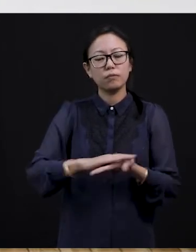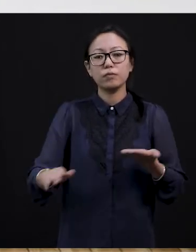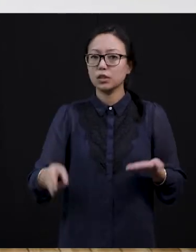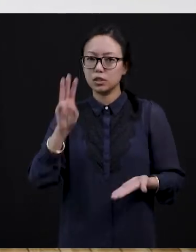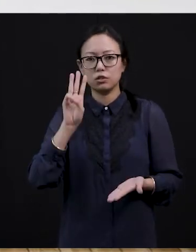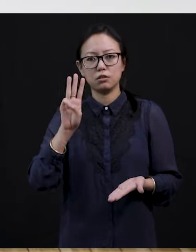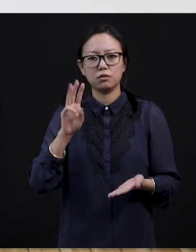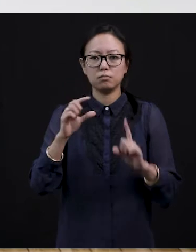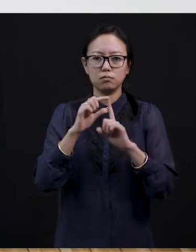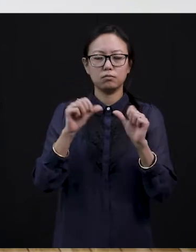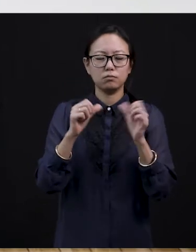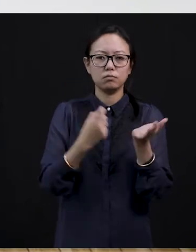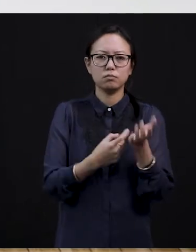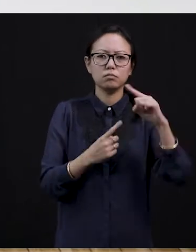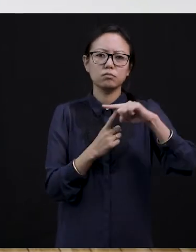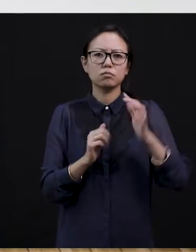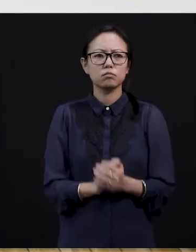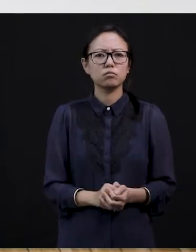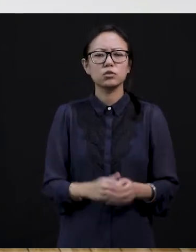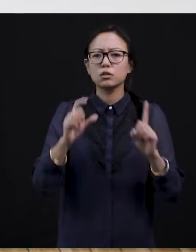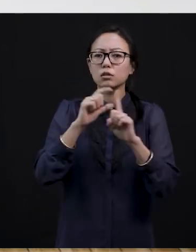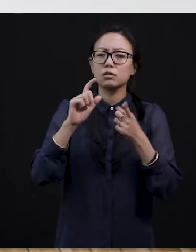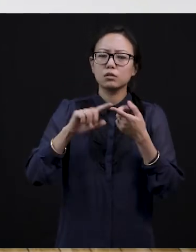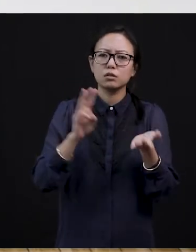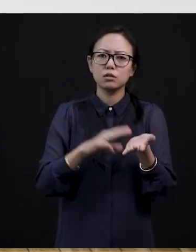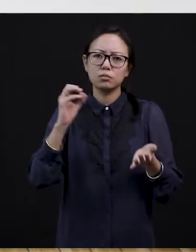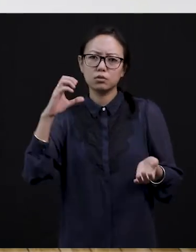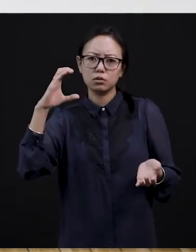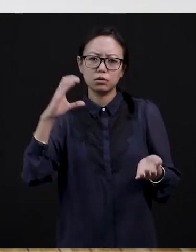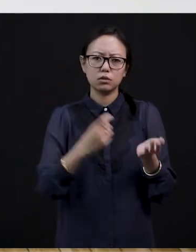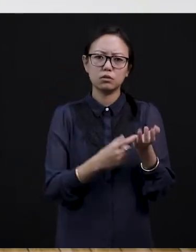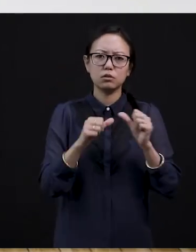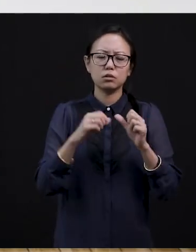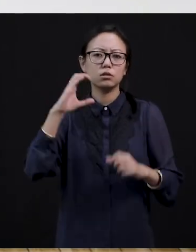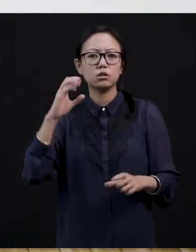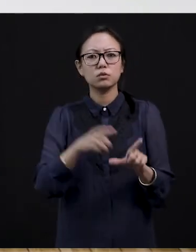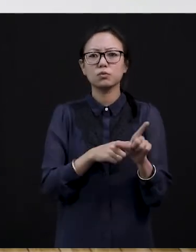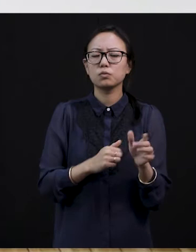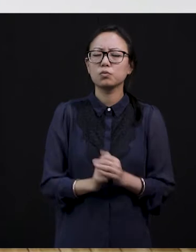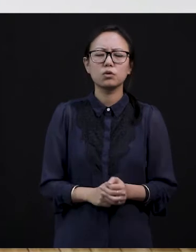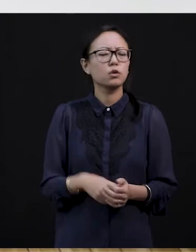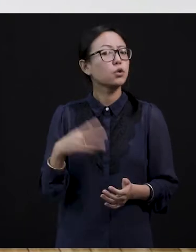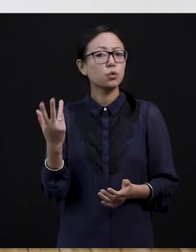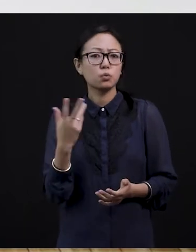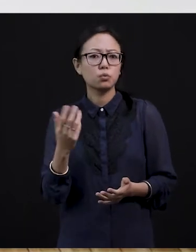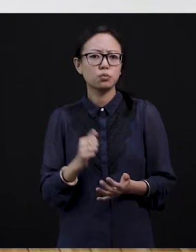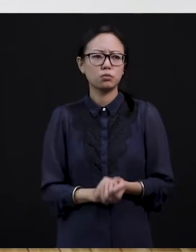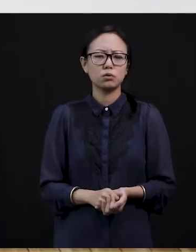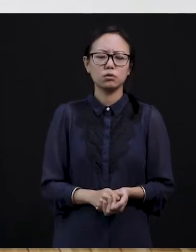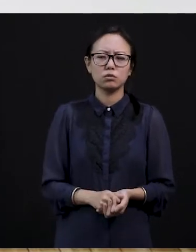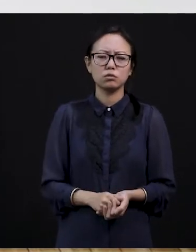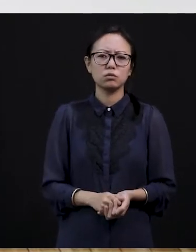So what exactly do you mean by democracy? So democracy, I'm not going to go into the terminology, but broadly